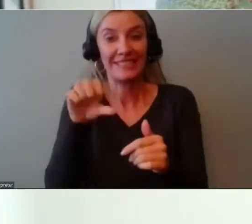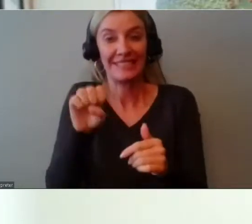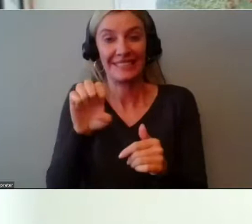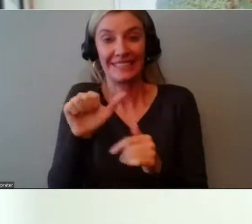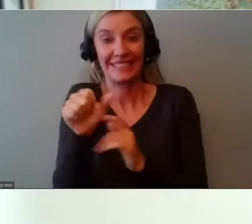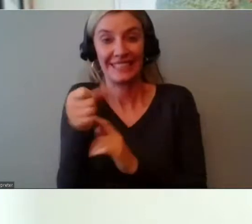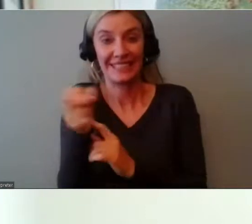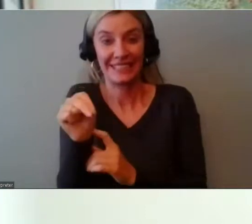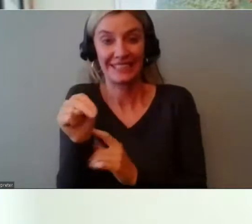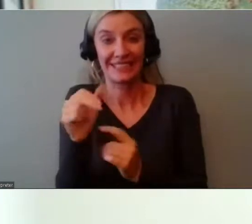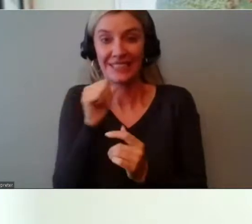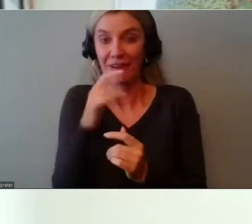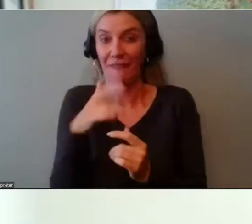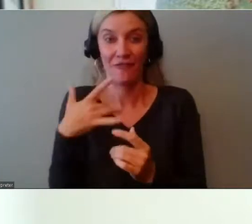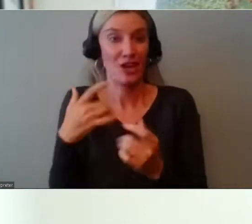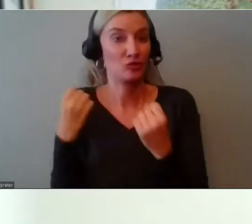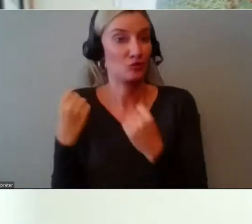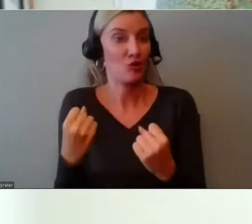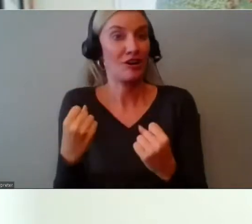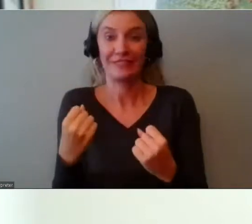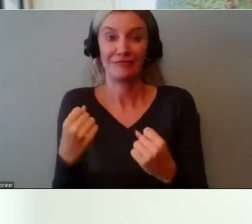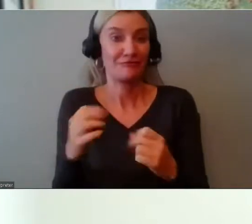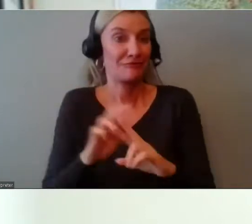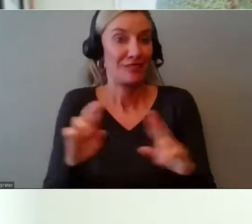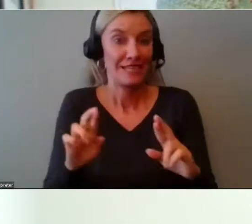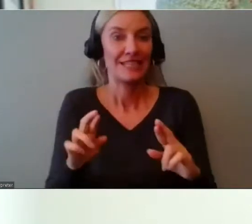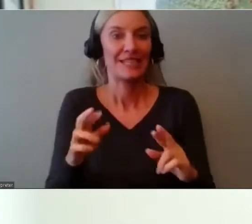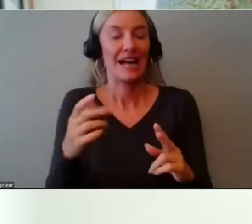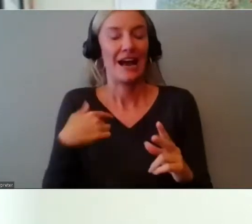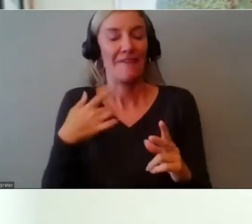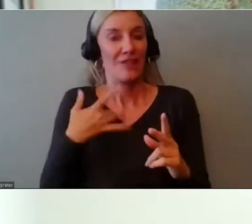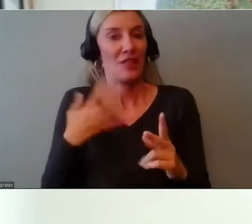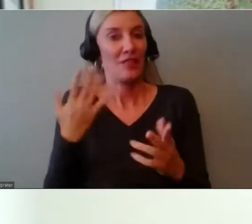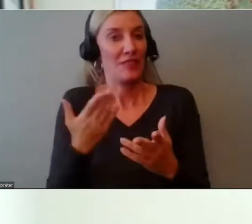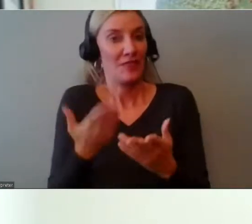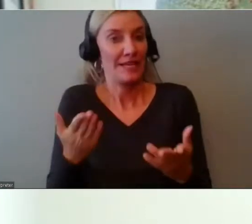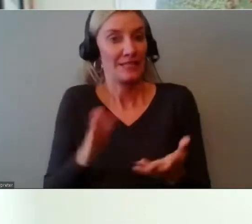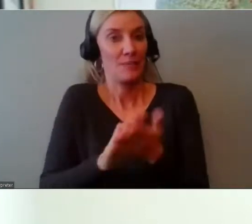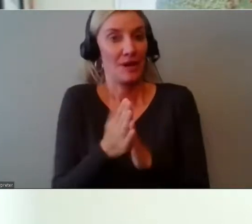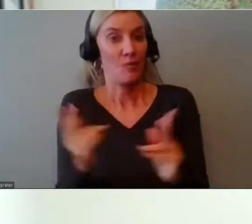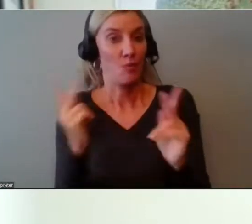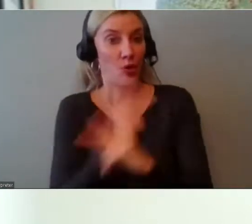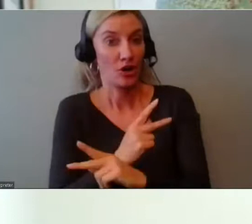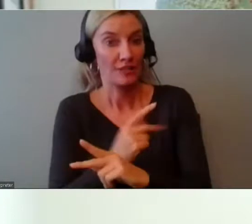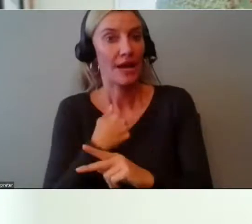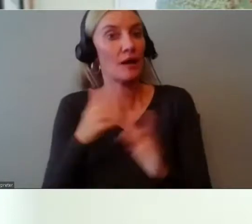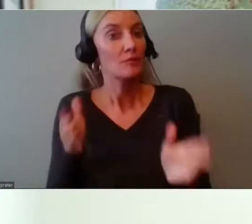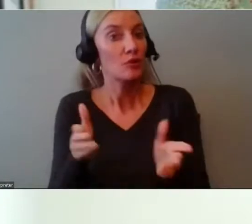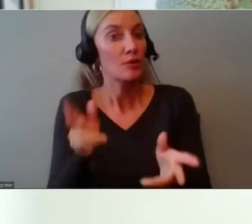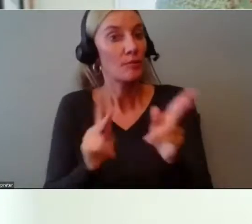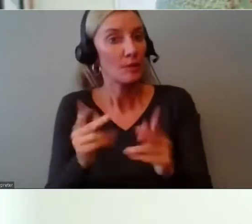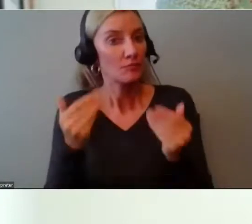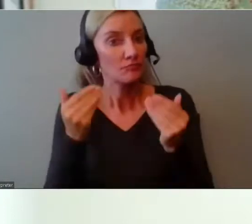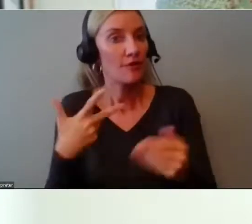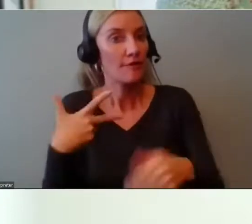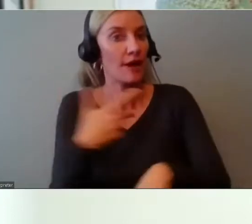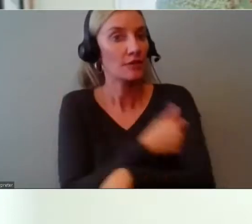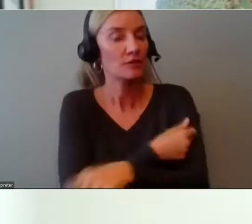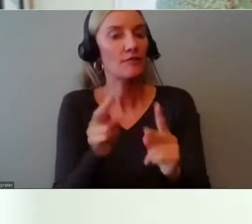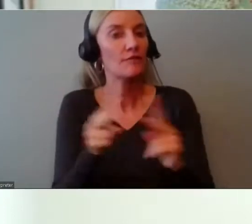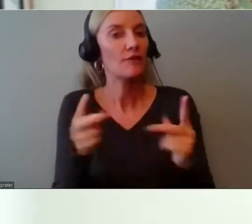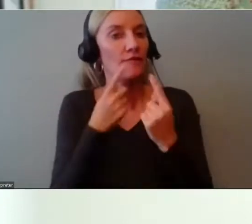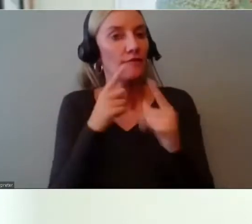be getting worse. And I want to really encourage people to get vaccinated. They're very effective,